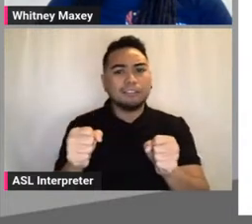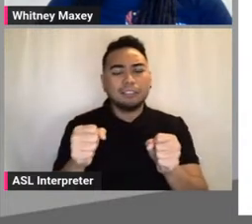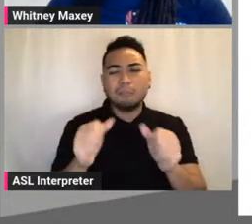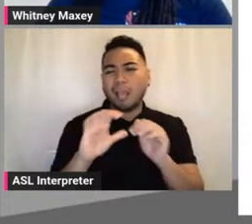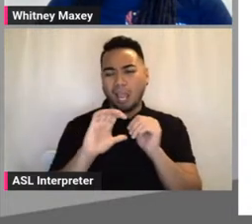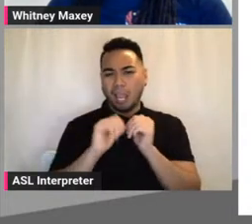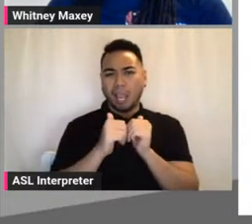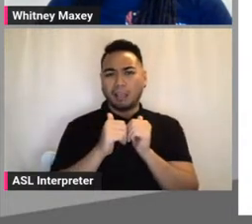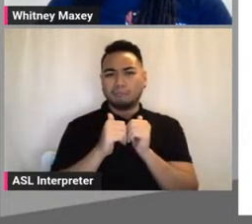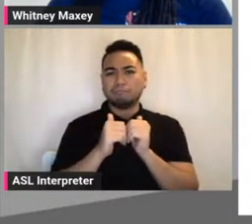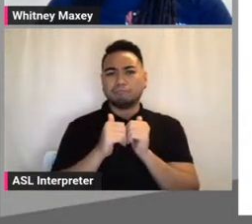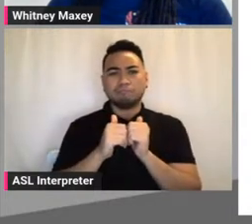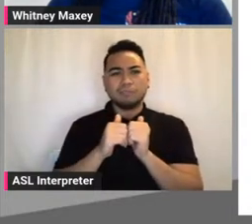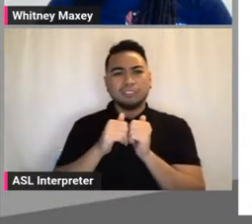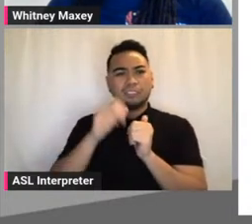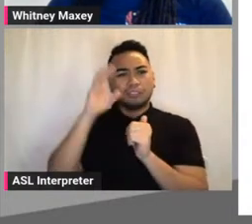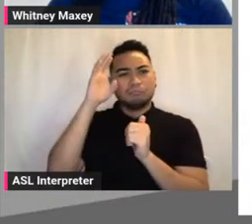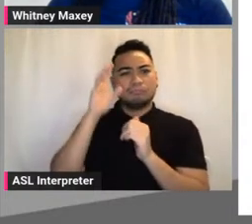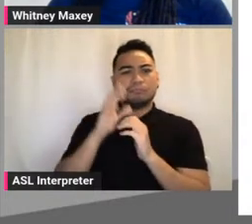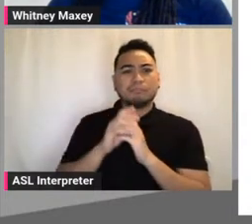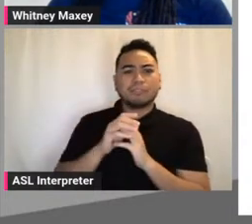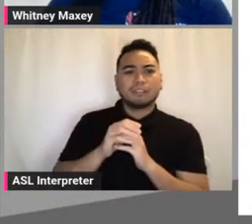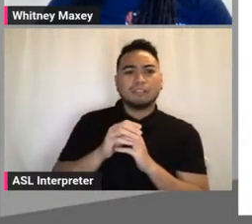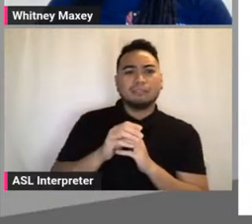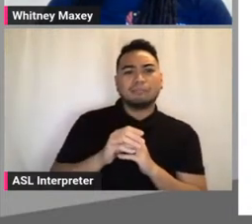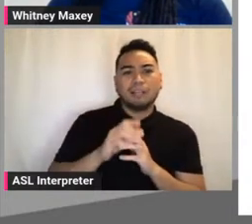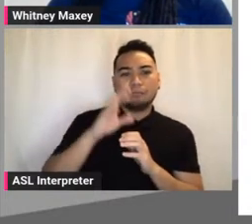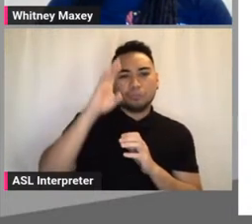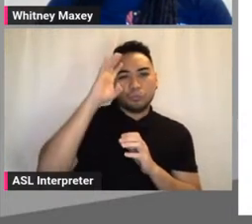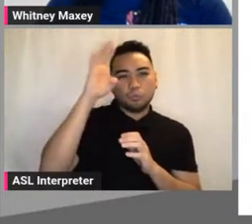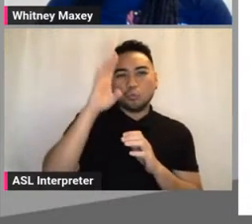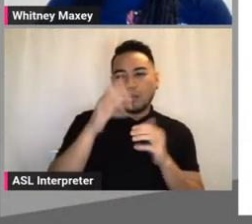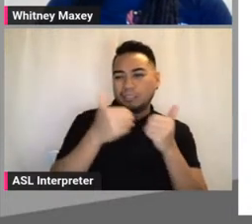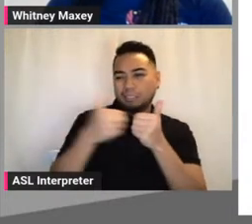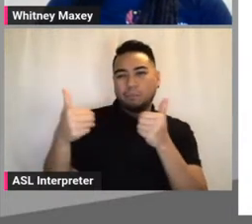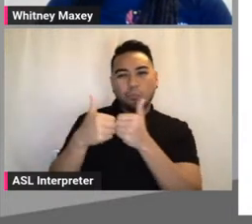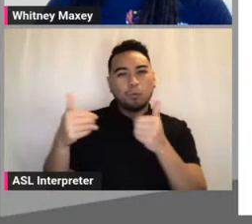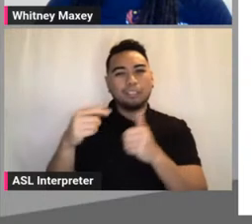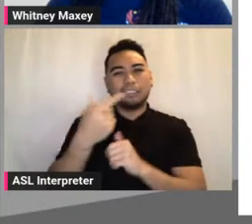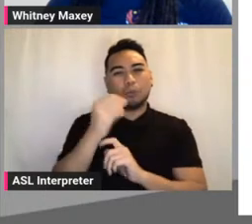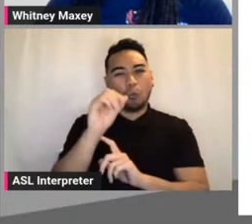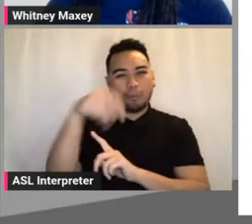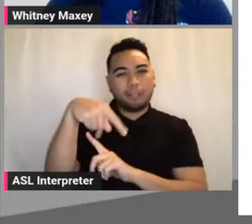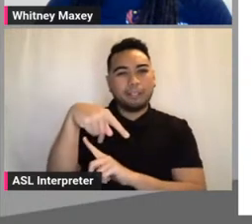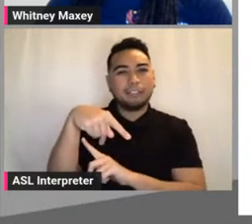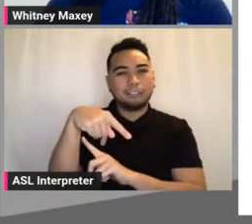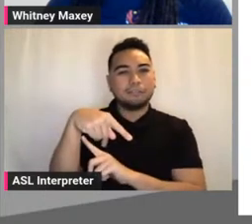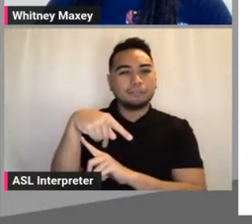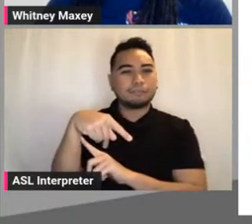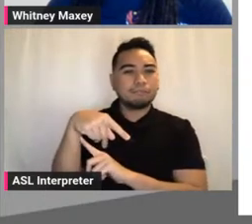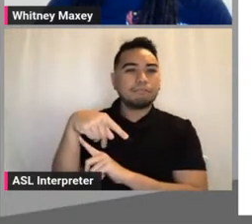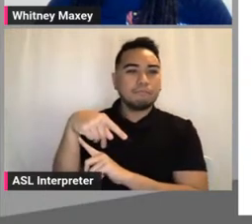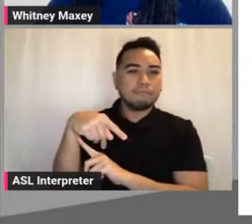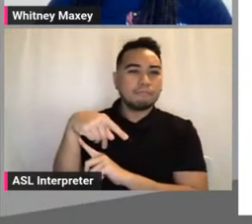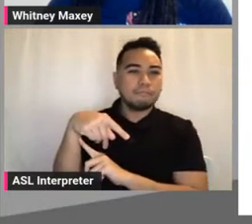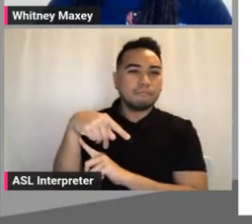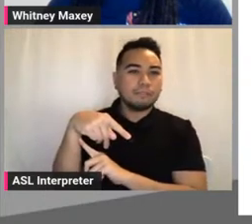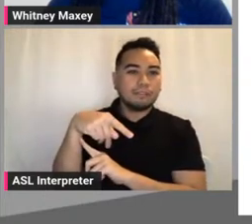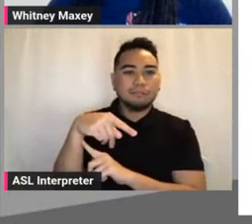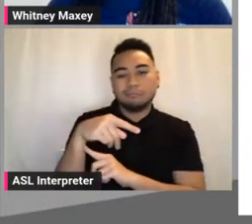ways that create greater division within the GOP. And we want to gain more strength for progressives in the broad